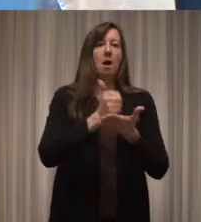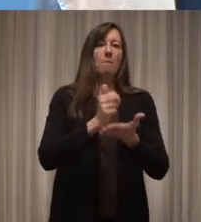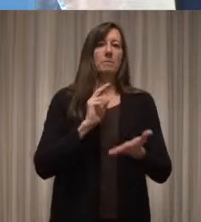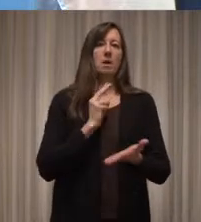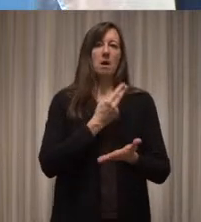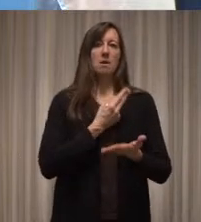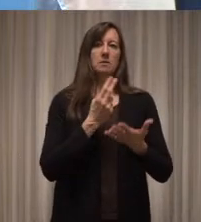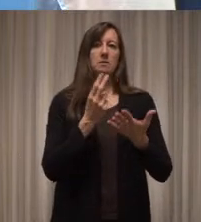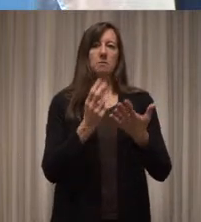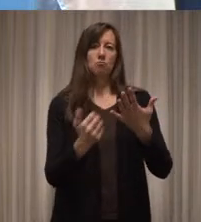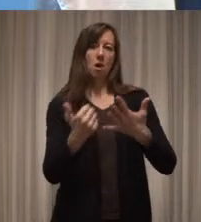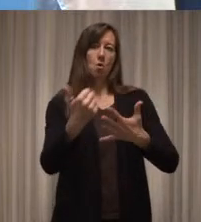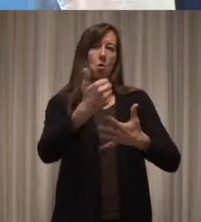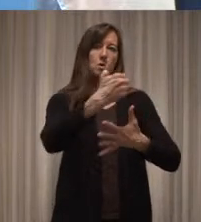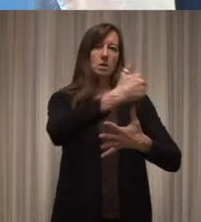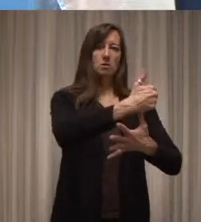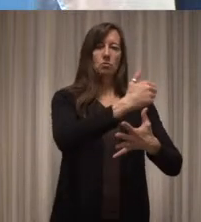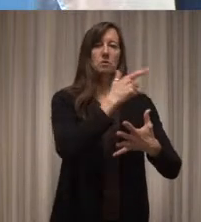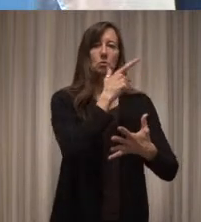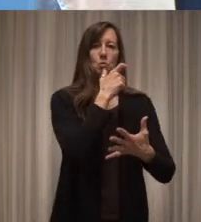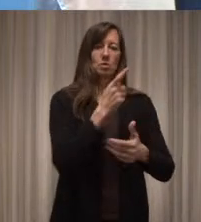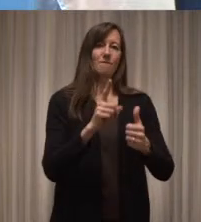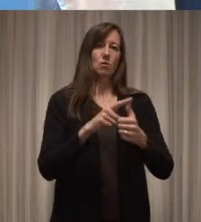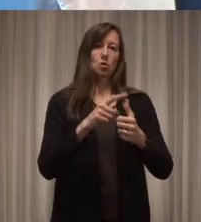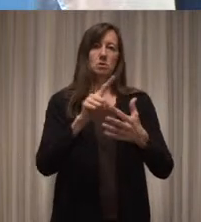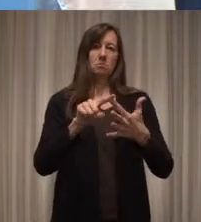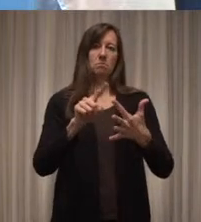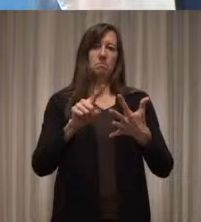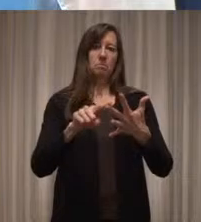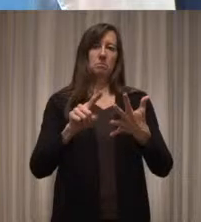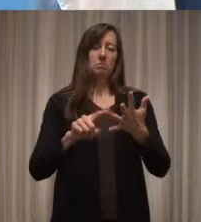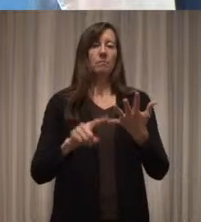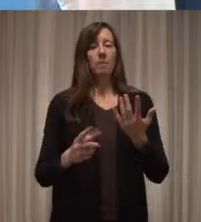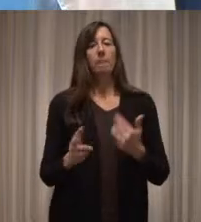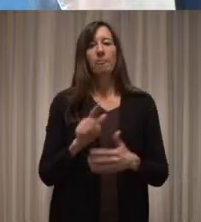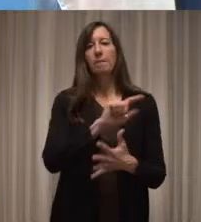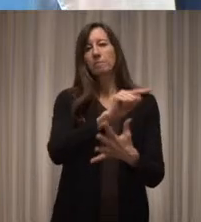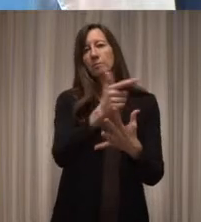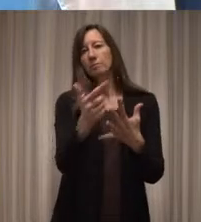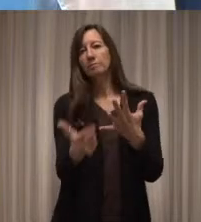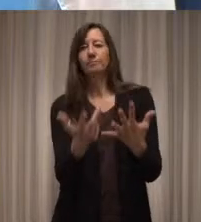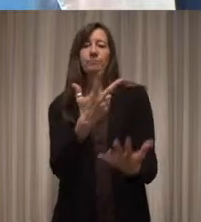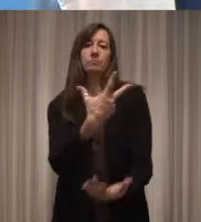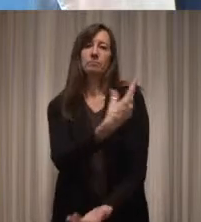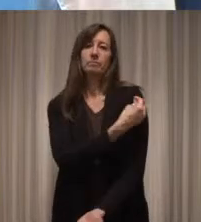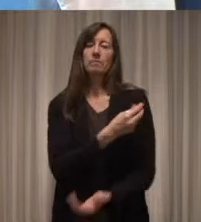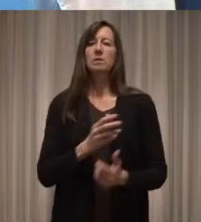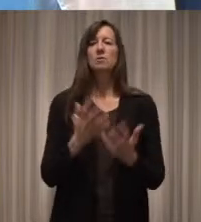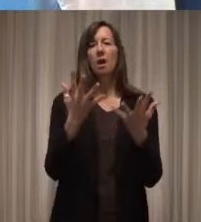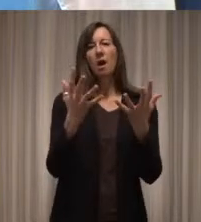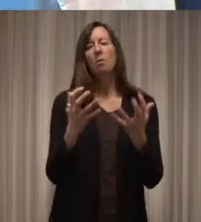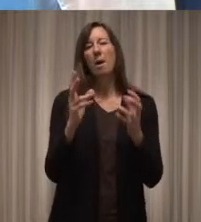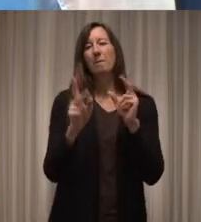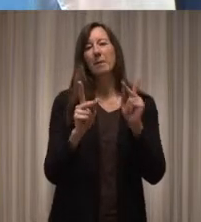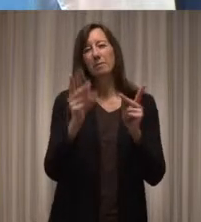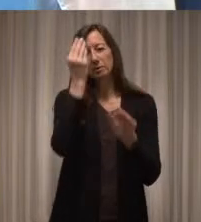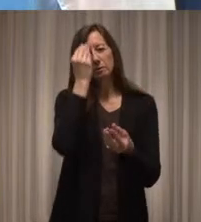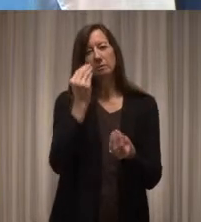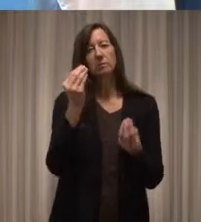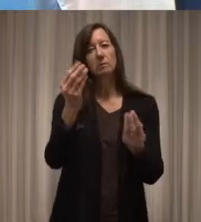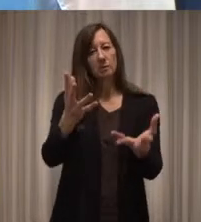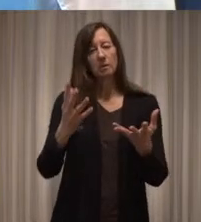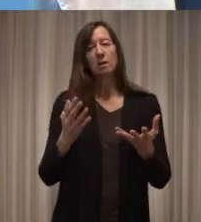to have really all the information and the data to really understand the bigger picture of what's happening. I want to talk